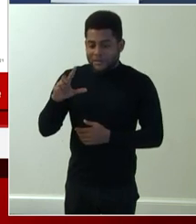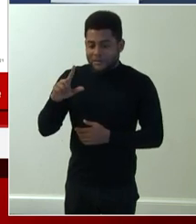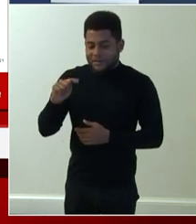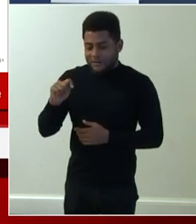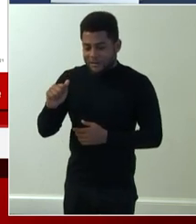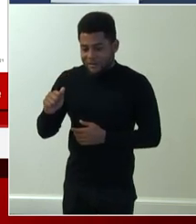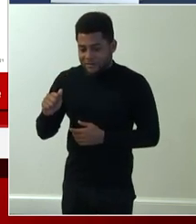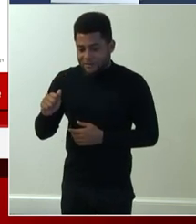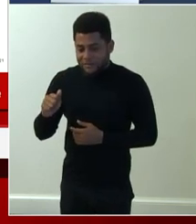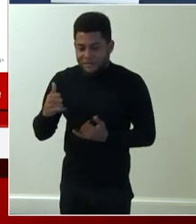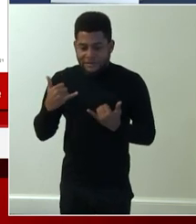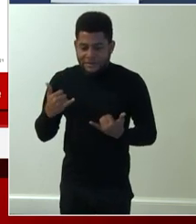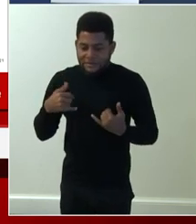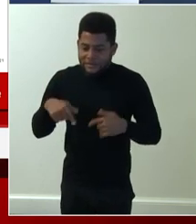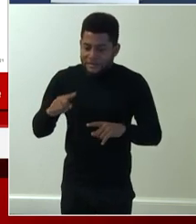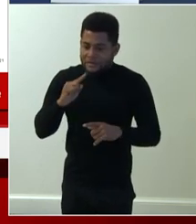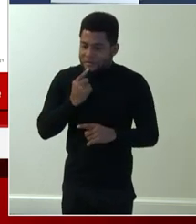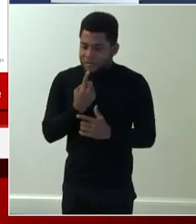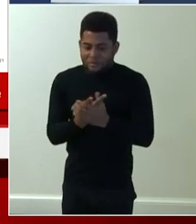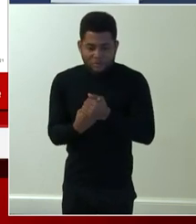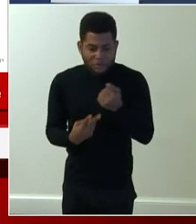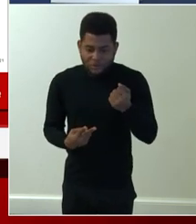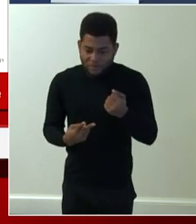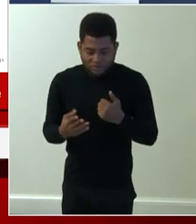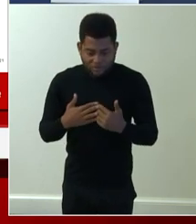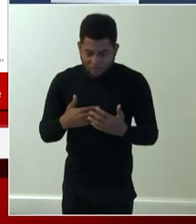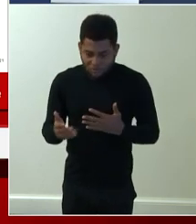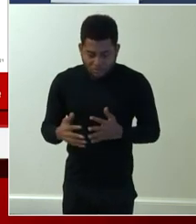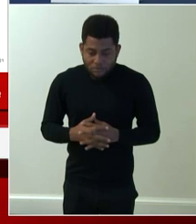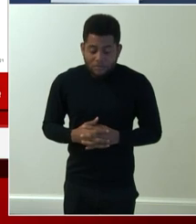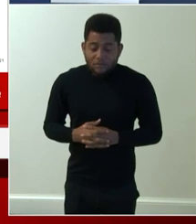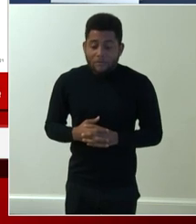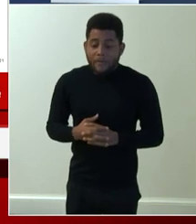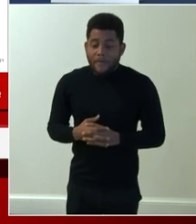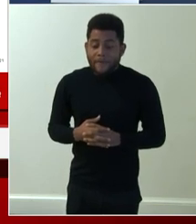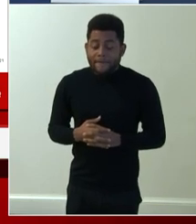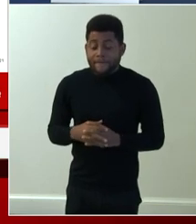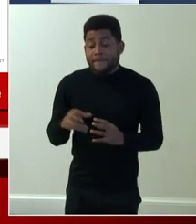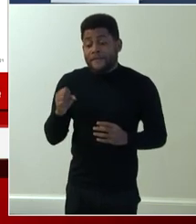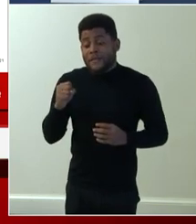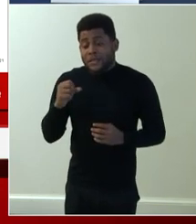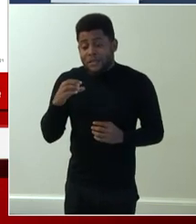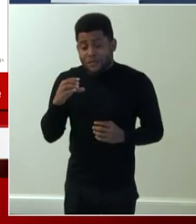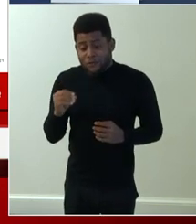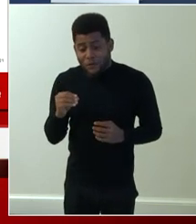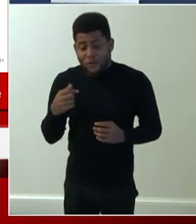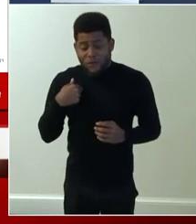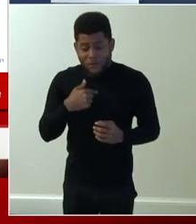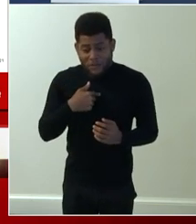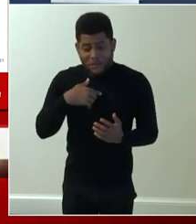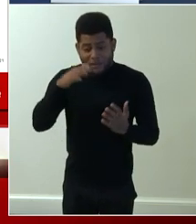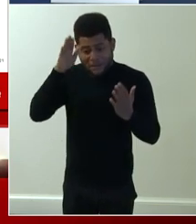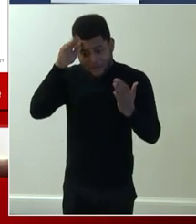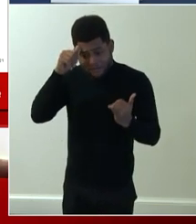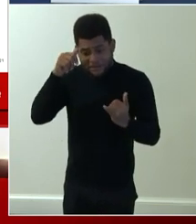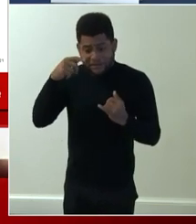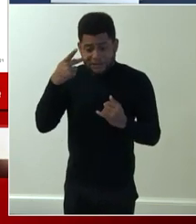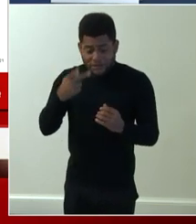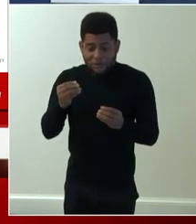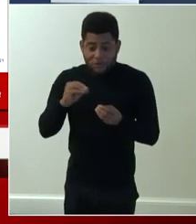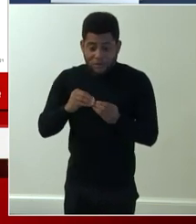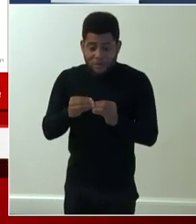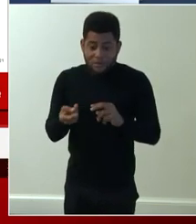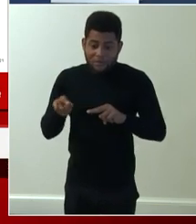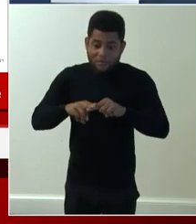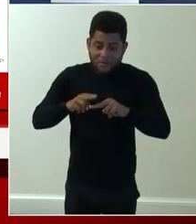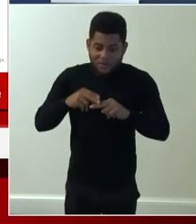the genome than it does just to detect virus or the nucleic acid. So we expect to see that number, that proportion that's